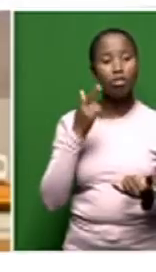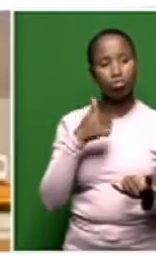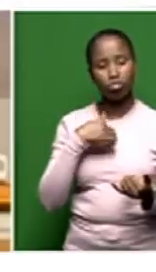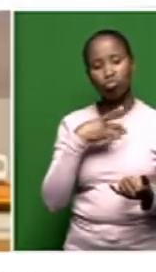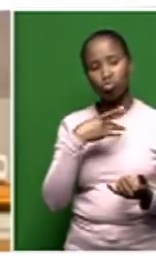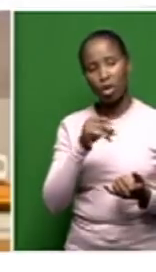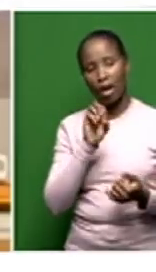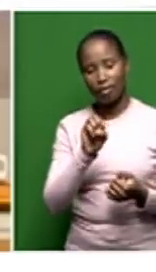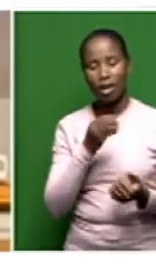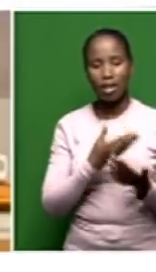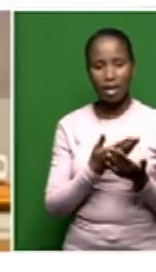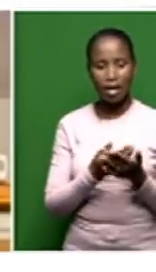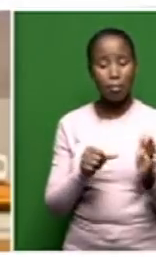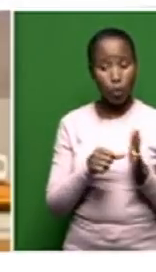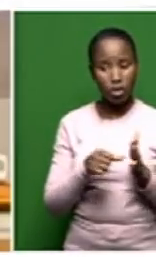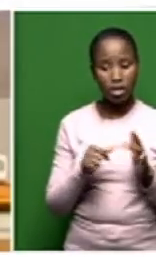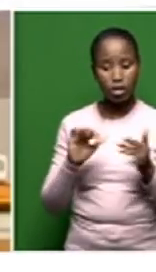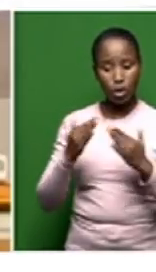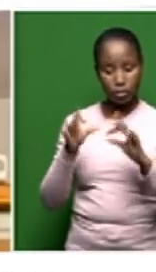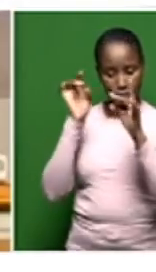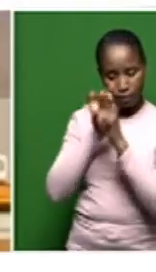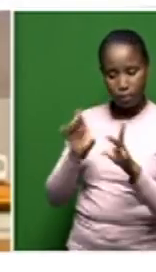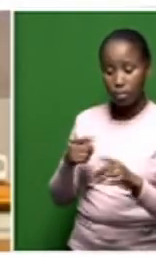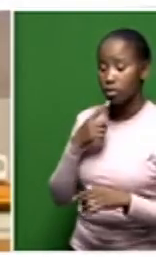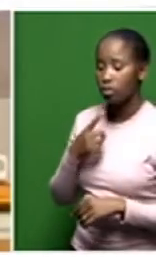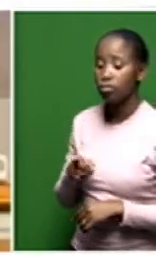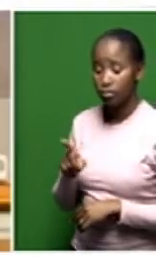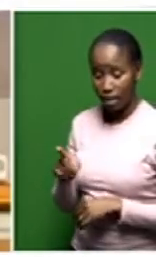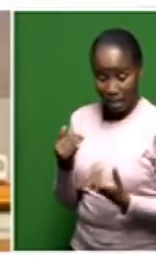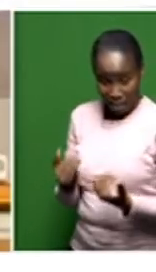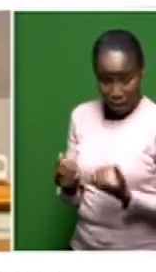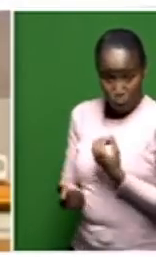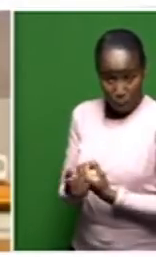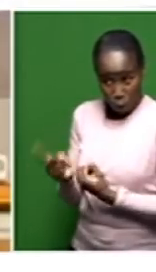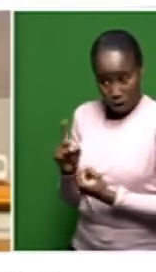go back to their voters and say, look, you know, this is the outcome.